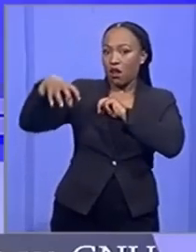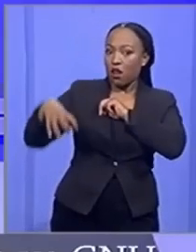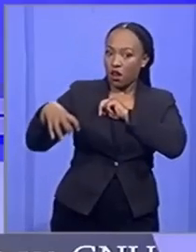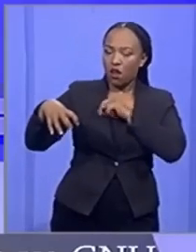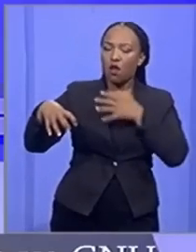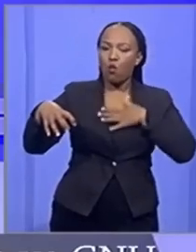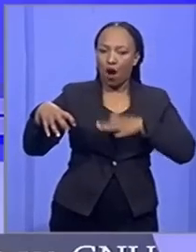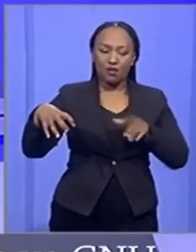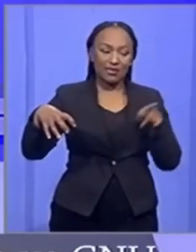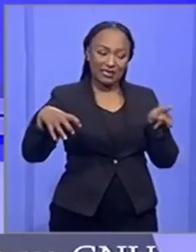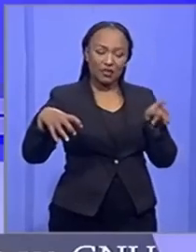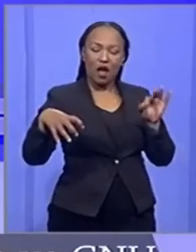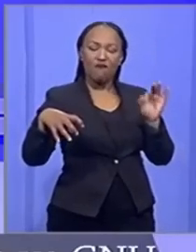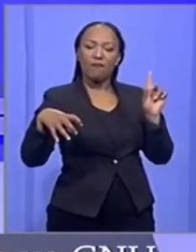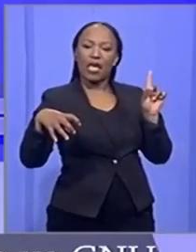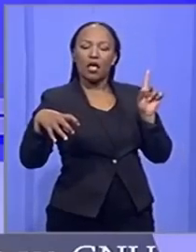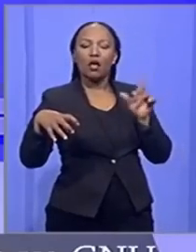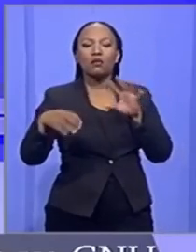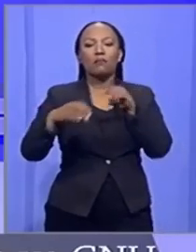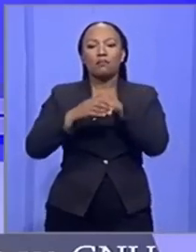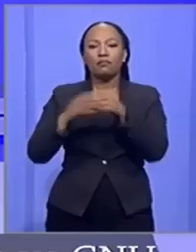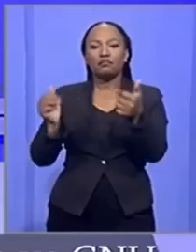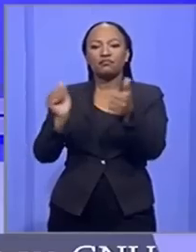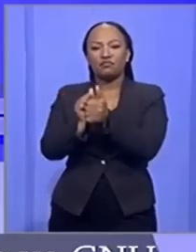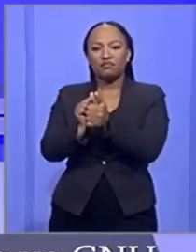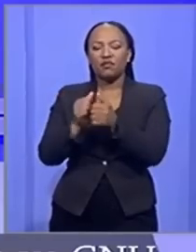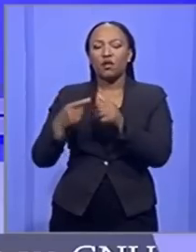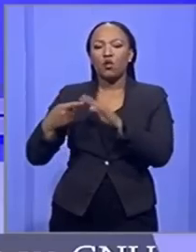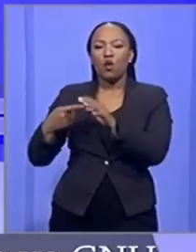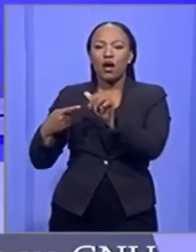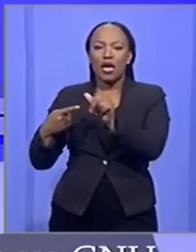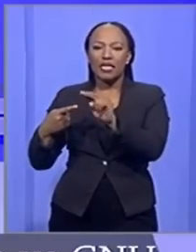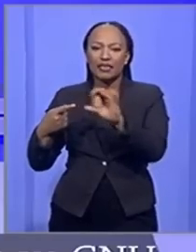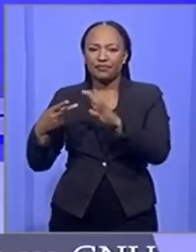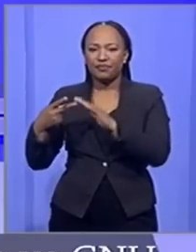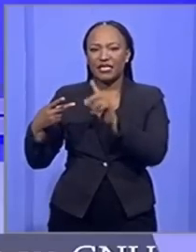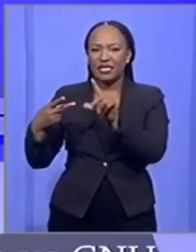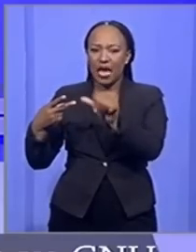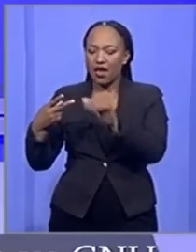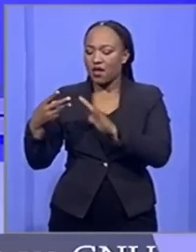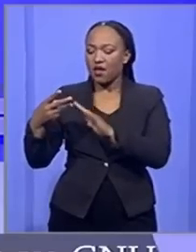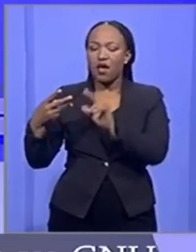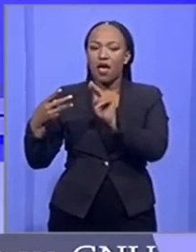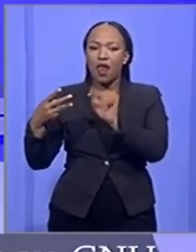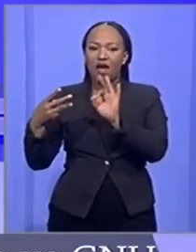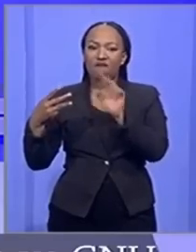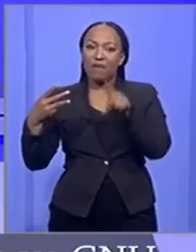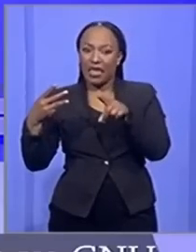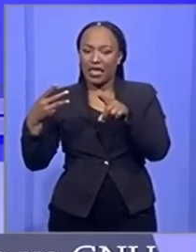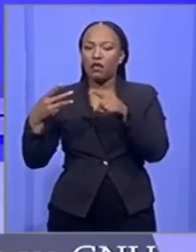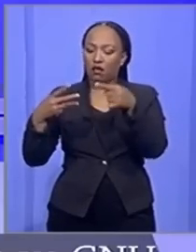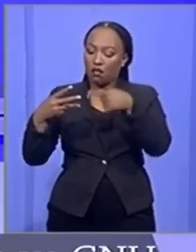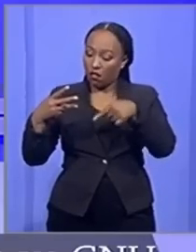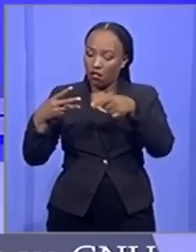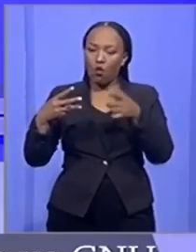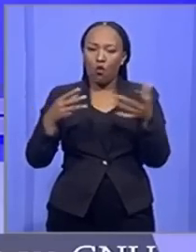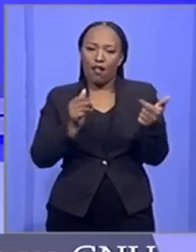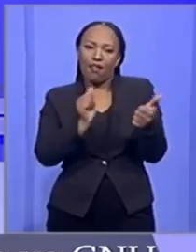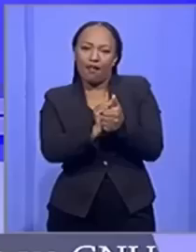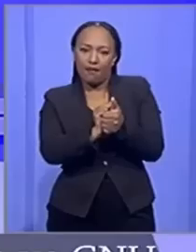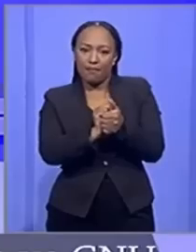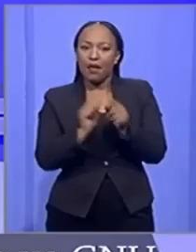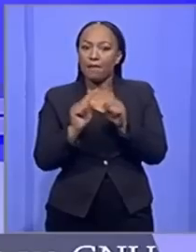ka KwaZulu-Natal morago ga go kopana le ANC, DA le NFP. Le ge go le bjalo go sana le mošomo o mogolo o swanelago